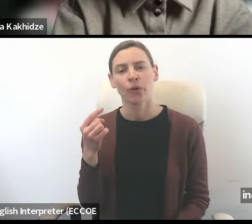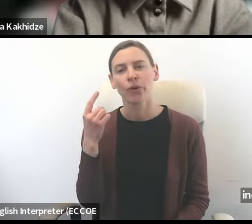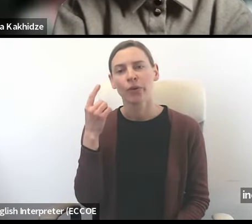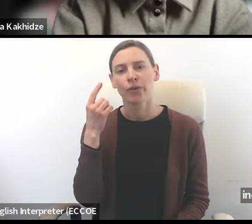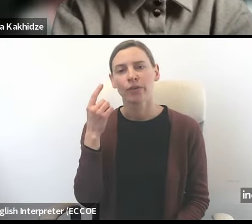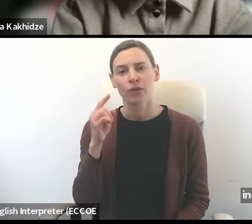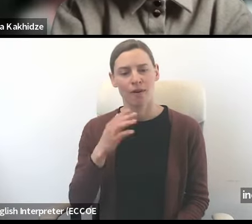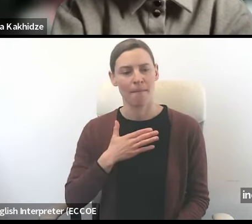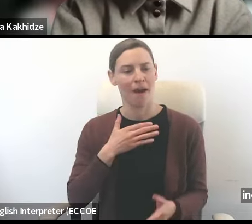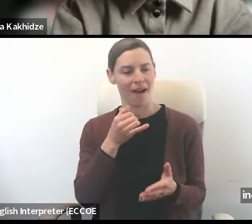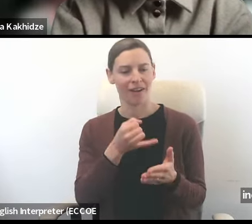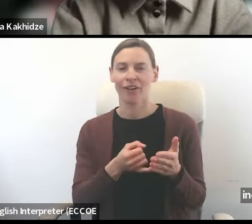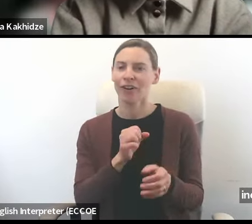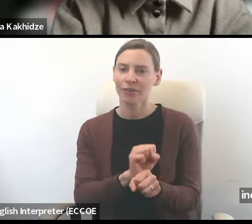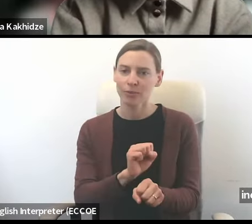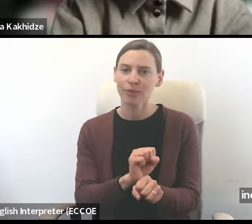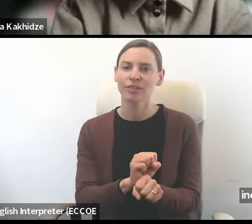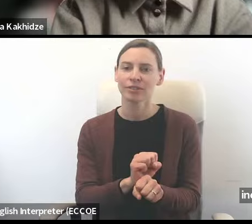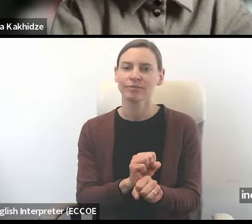art work.